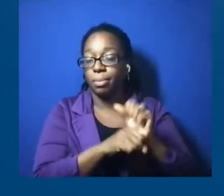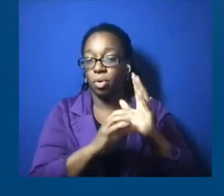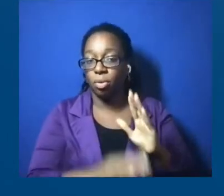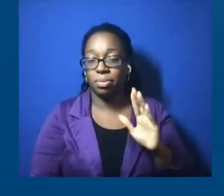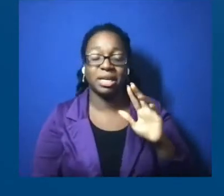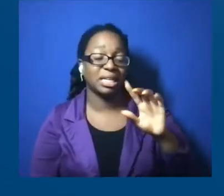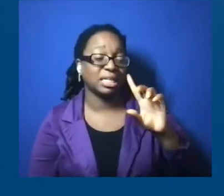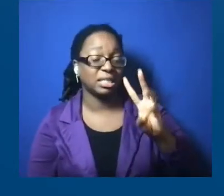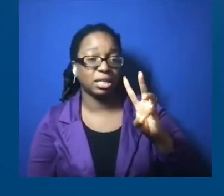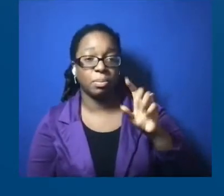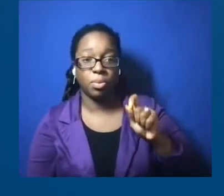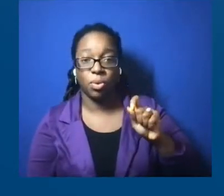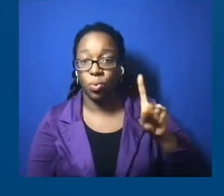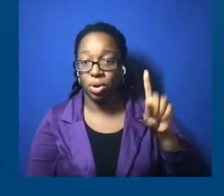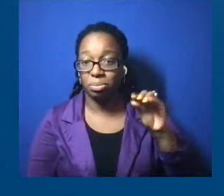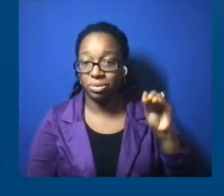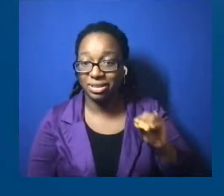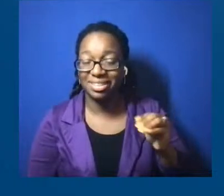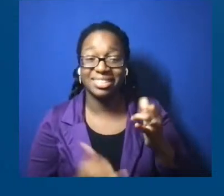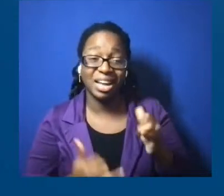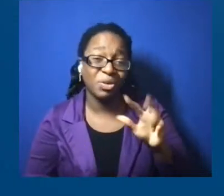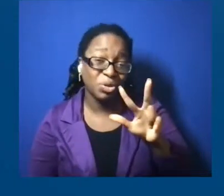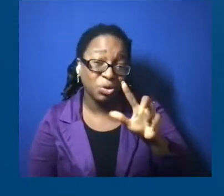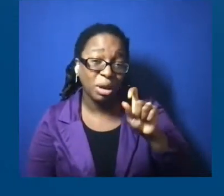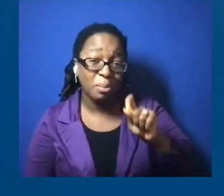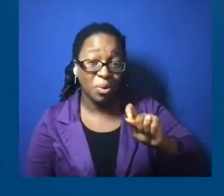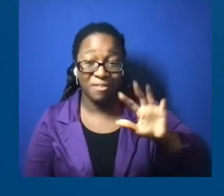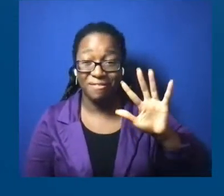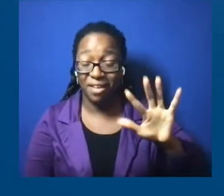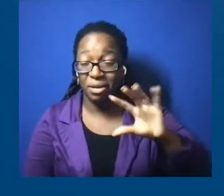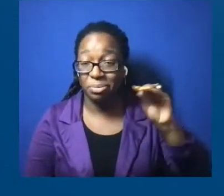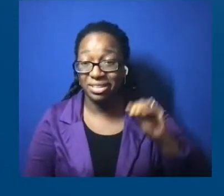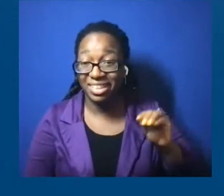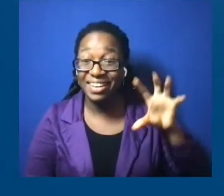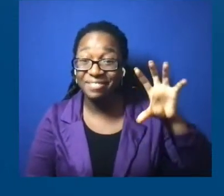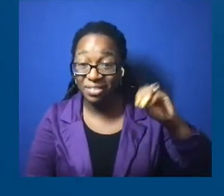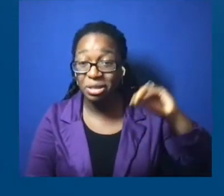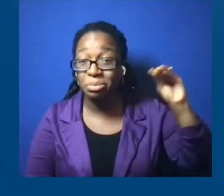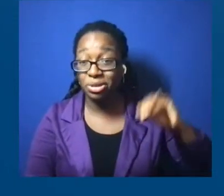to 3.5%, a 50-year low.